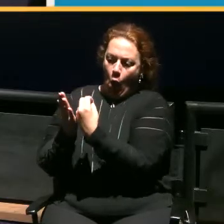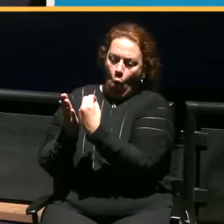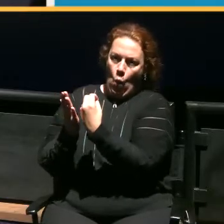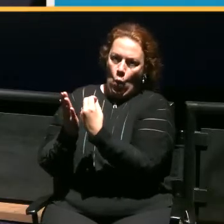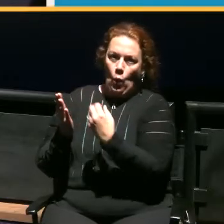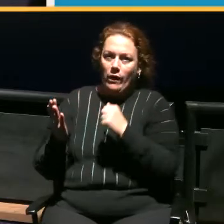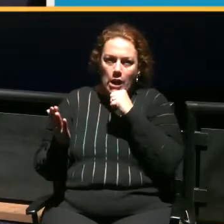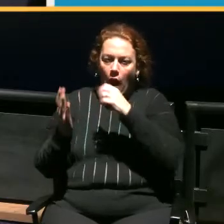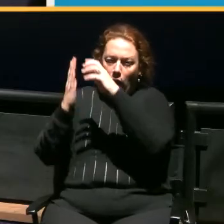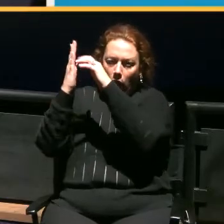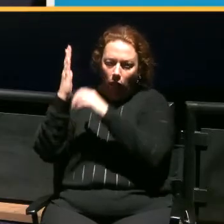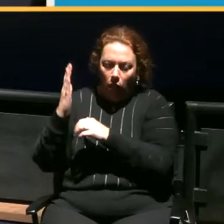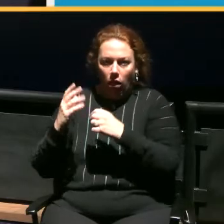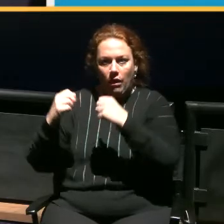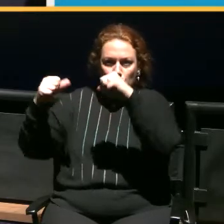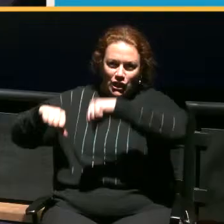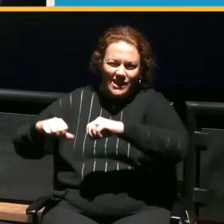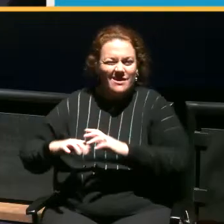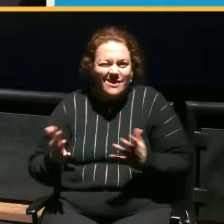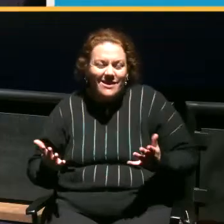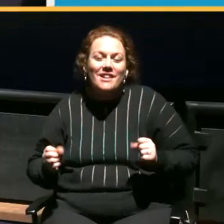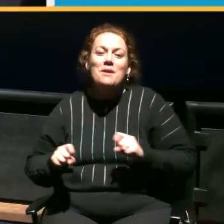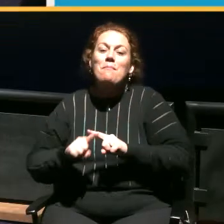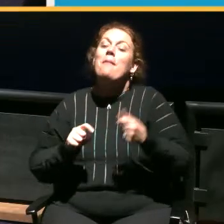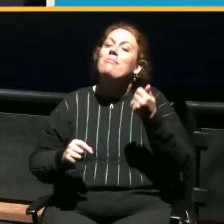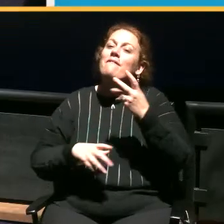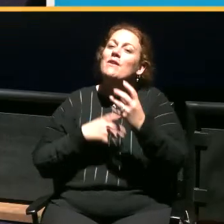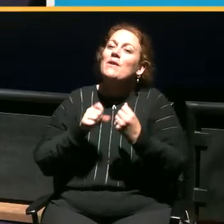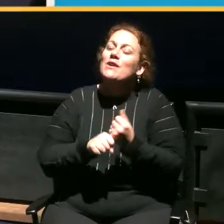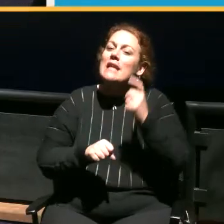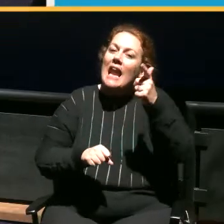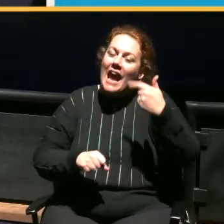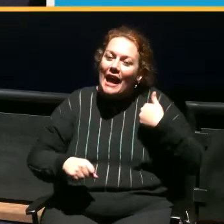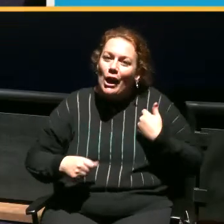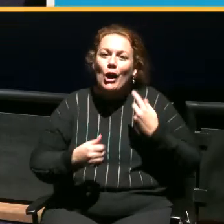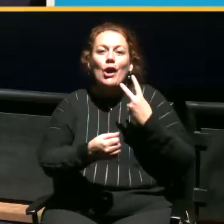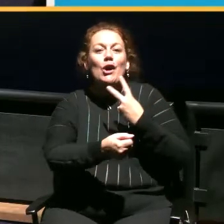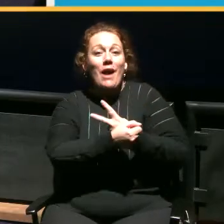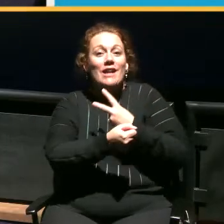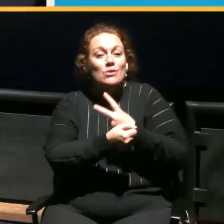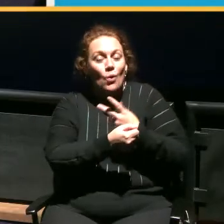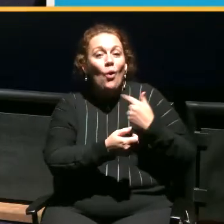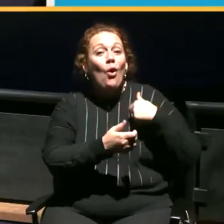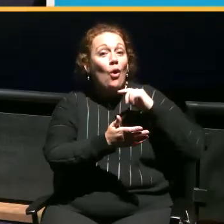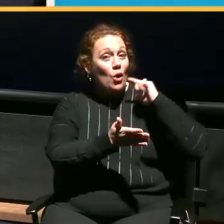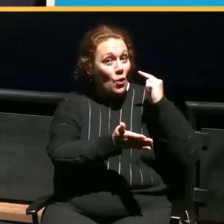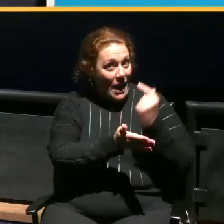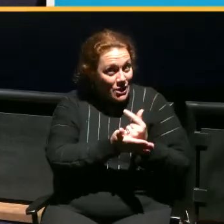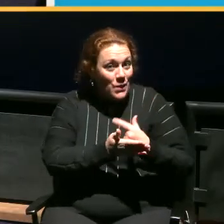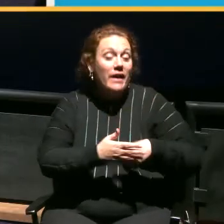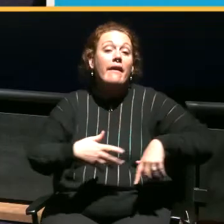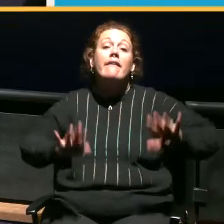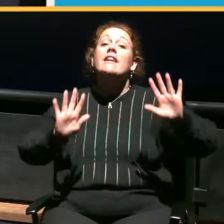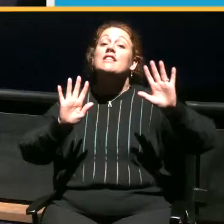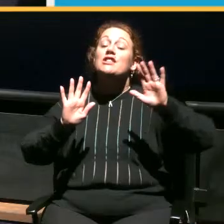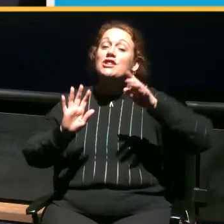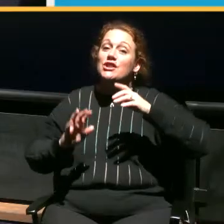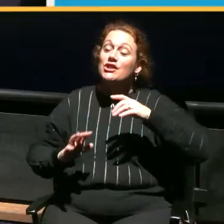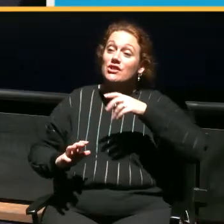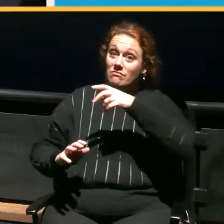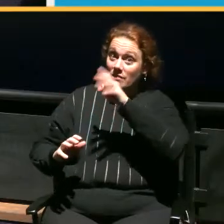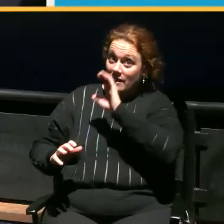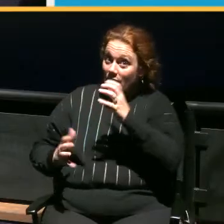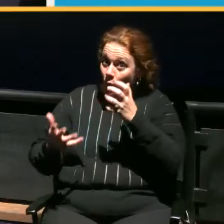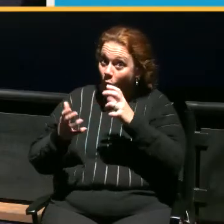So, but I was going to give up. A couple years later, I was almost done with grad school, and they were looking for astronauts again. And I applied a second